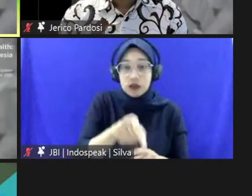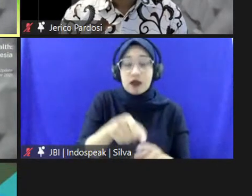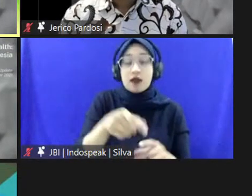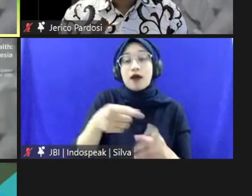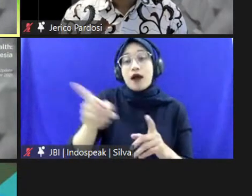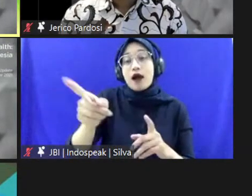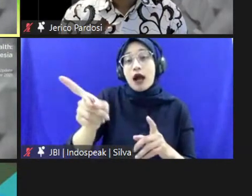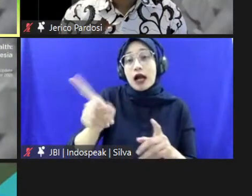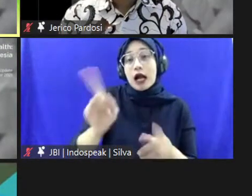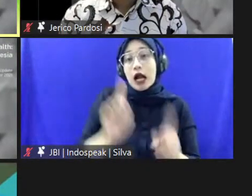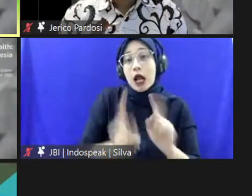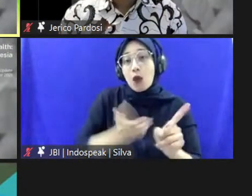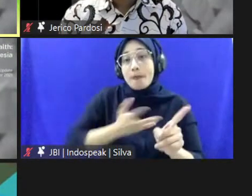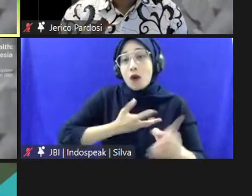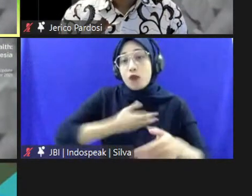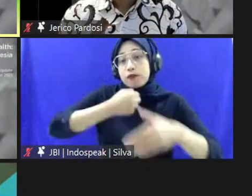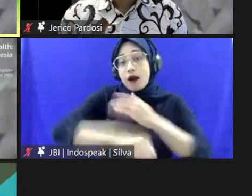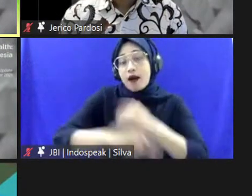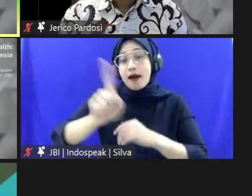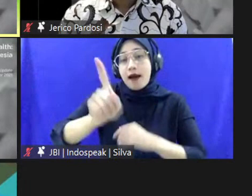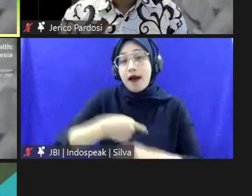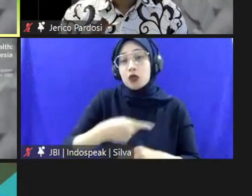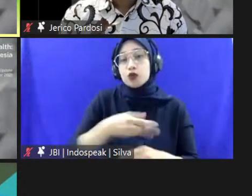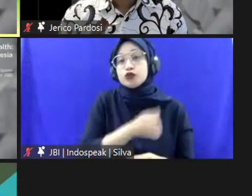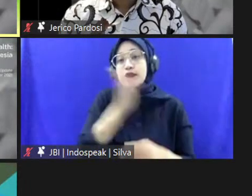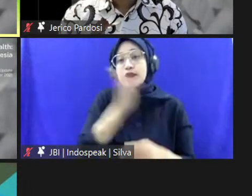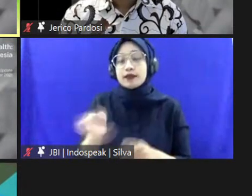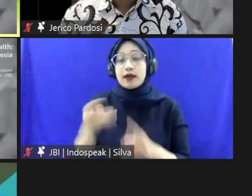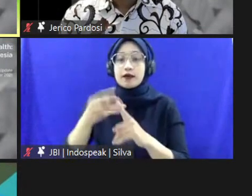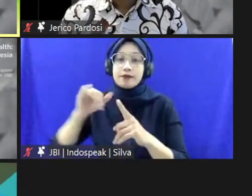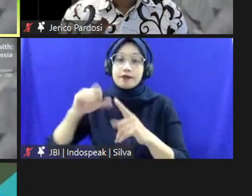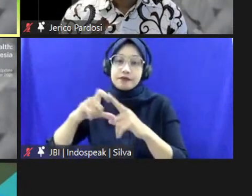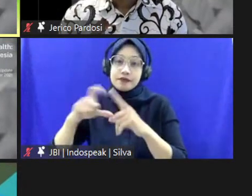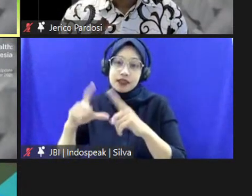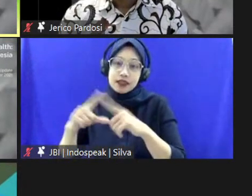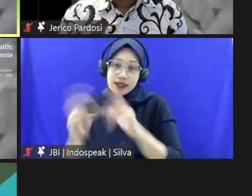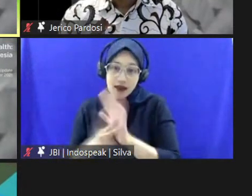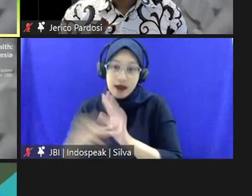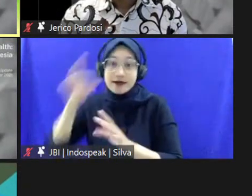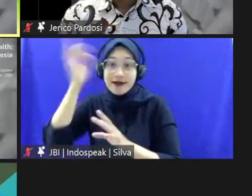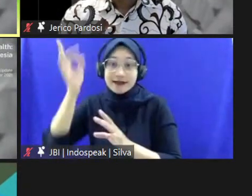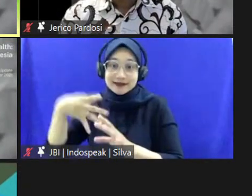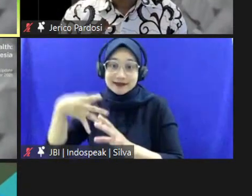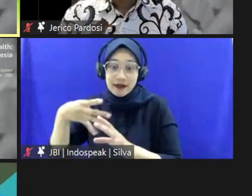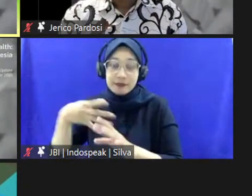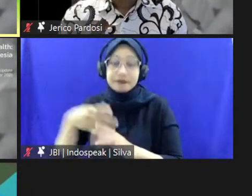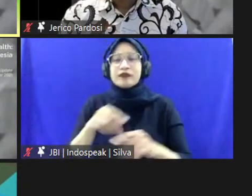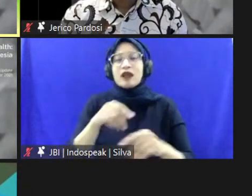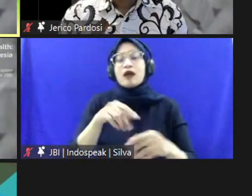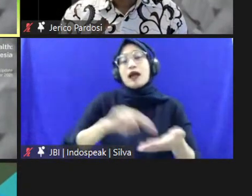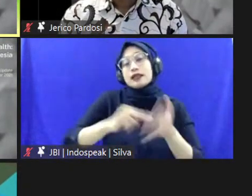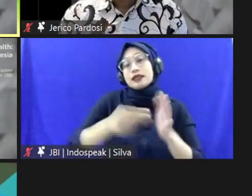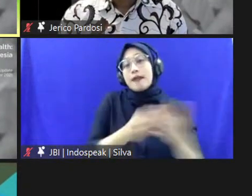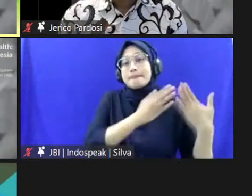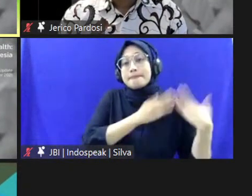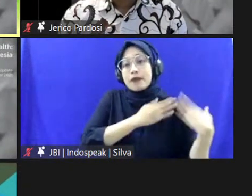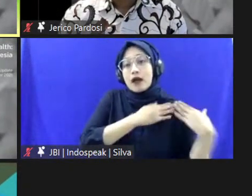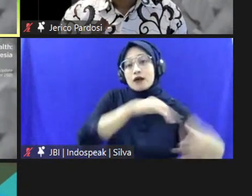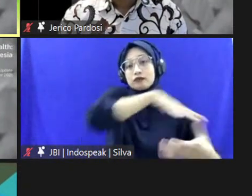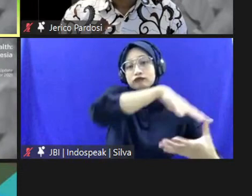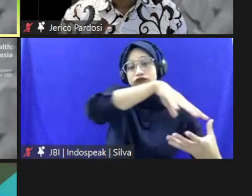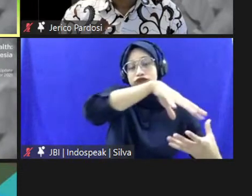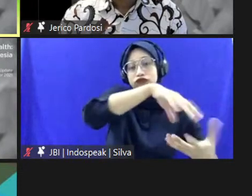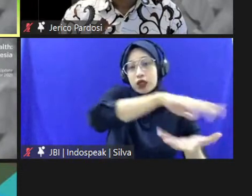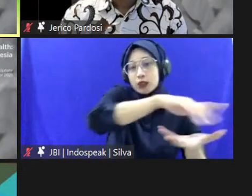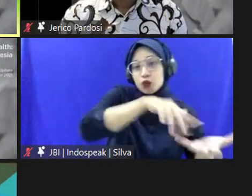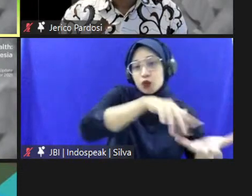one. But some places, they still kind of like combining that one because they do realize that the community still like to